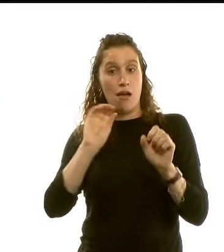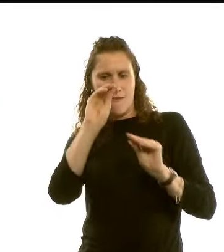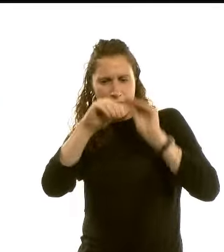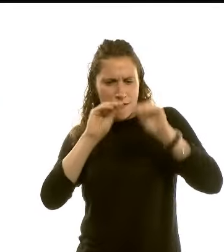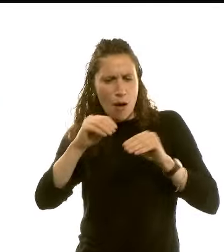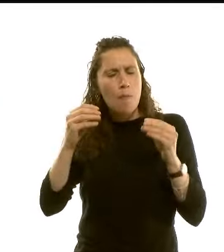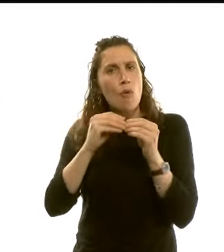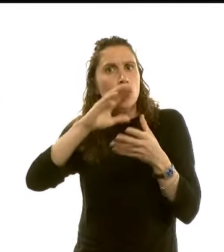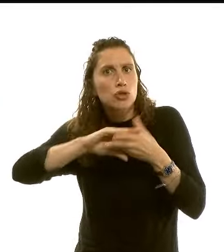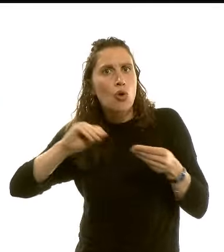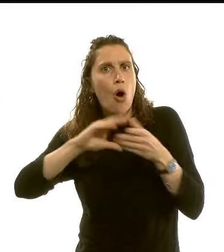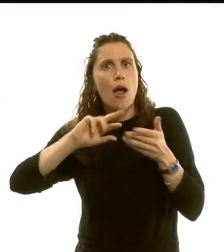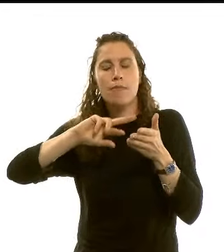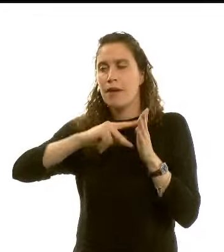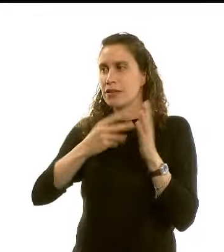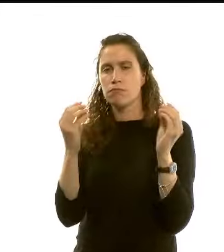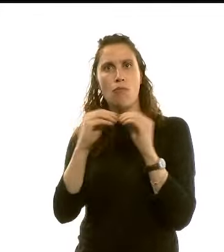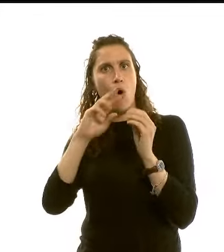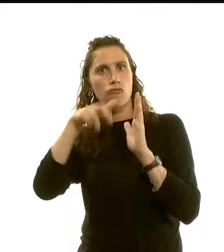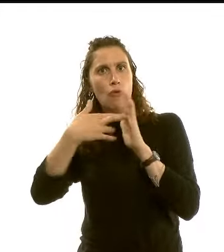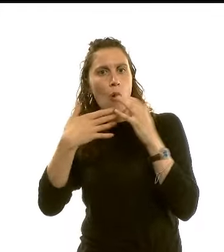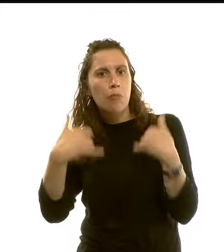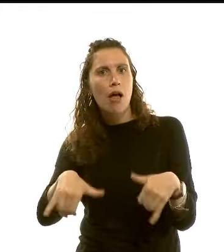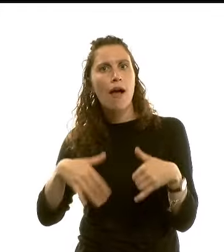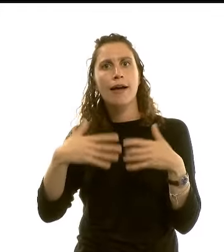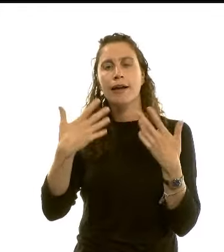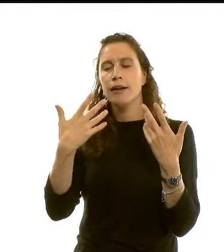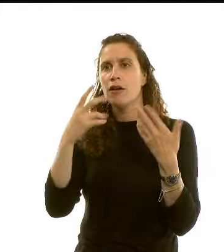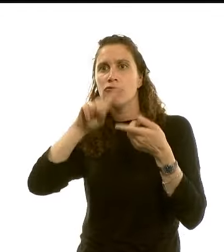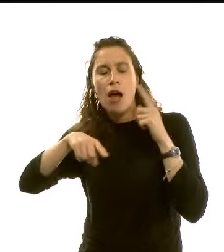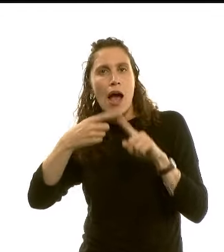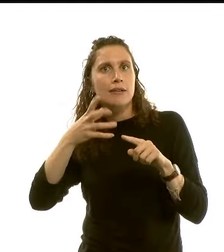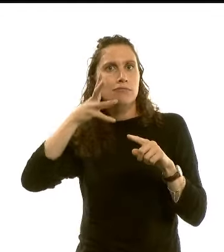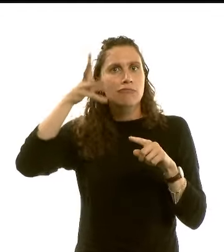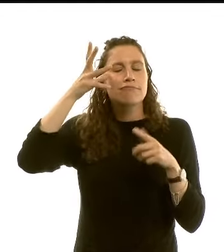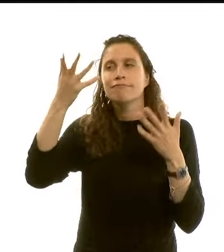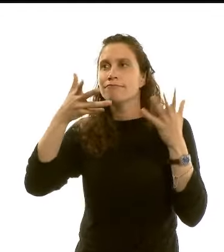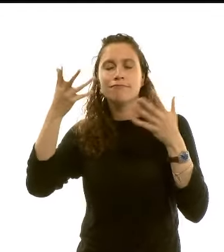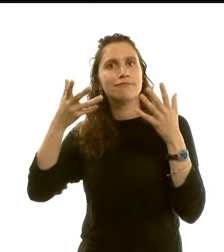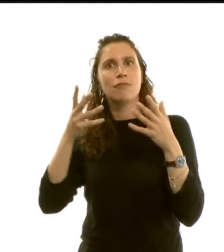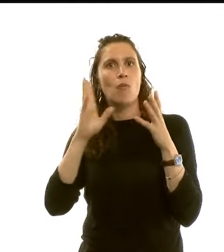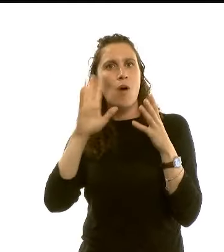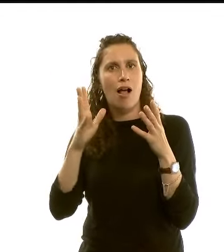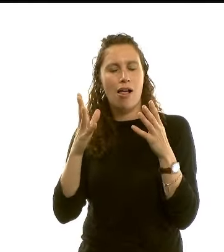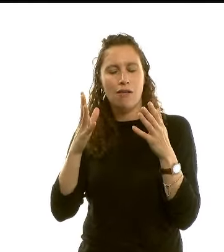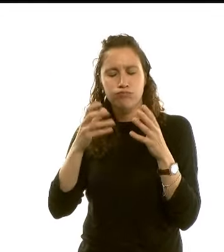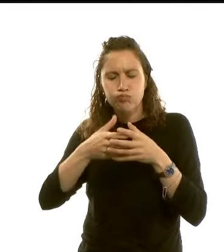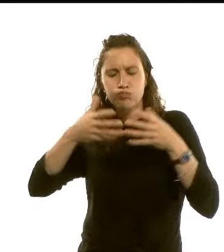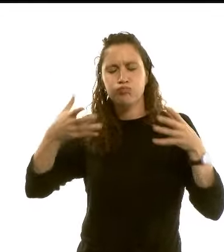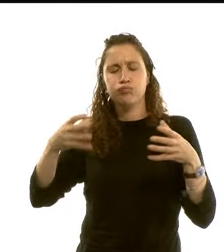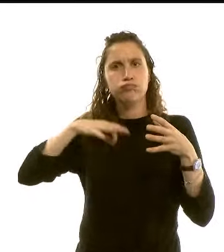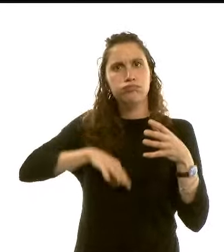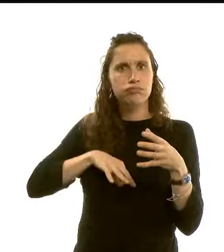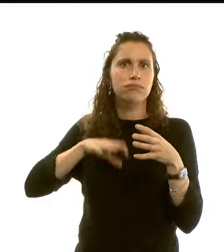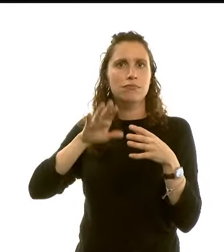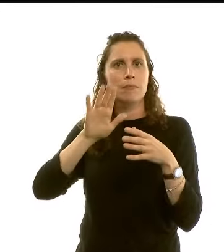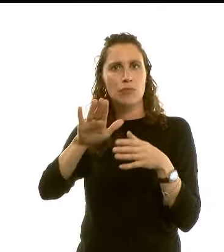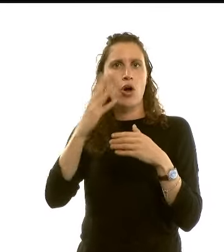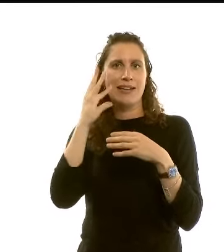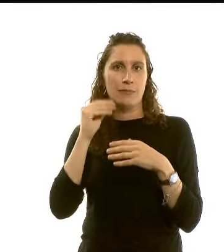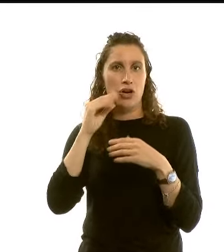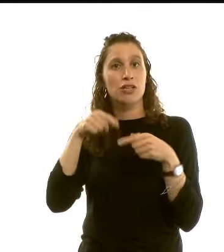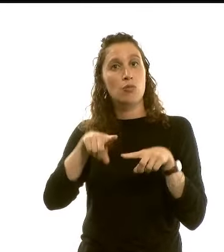more opportunities for role play with your friends and your buddies and your parents you have, and that will enrich your experience with a Lego build. I have learned so much